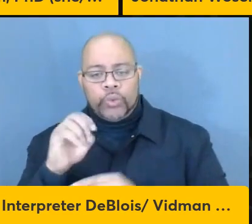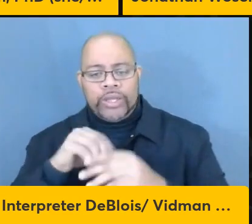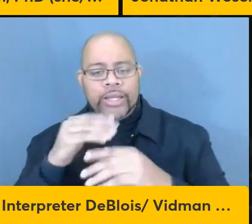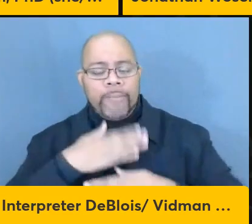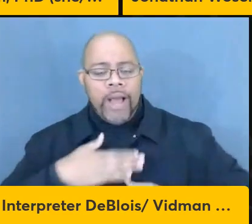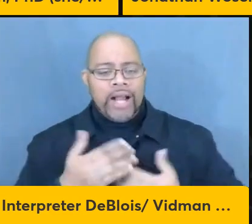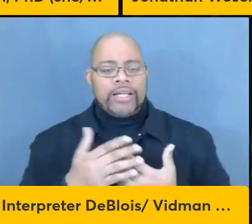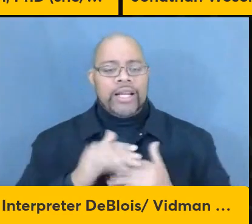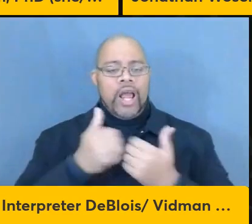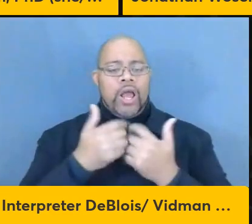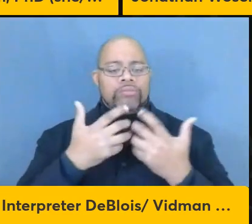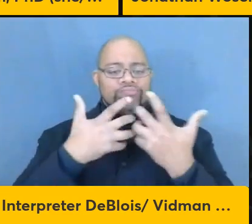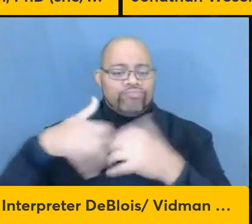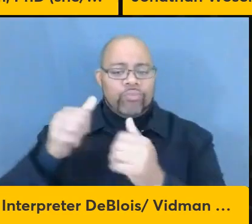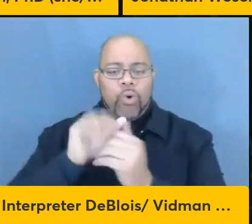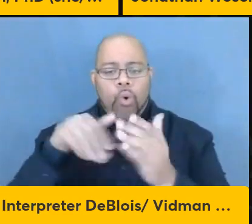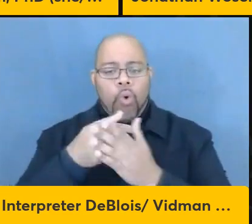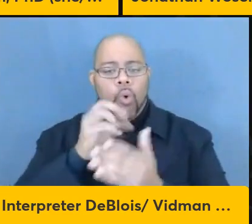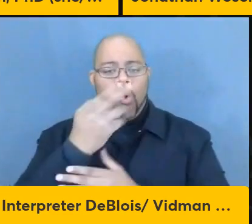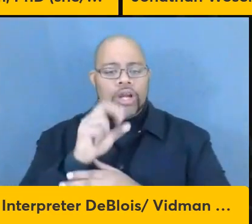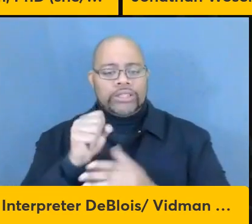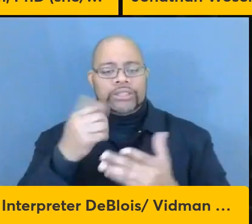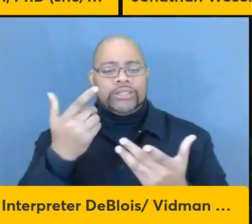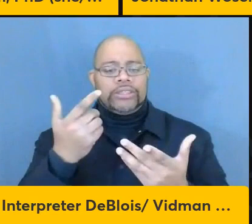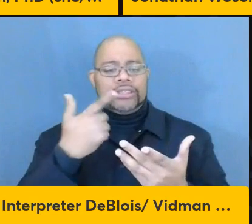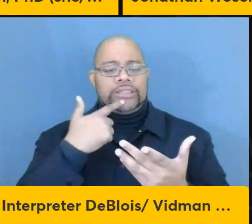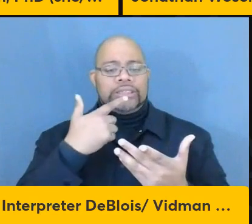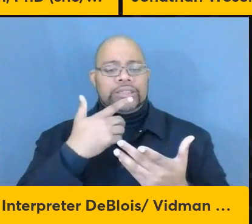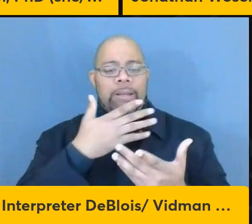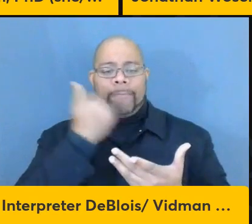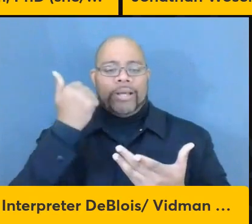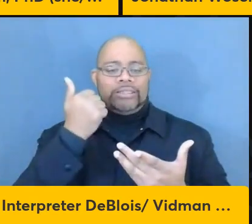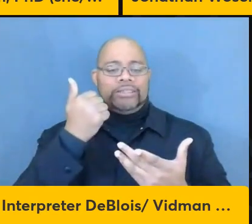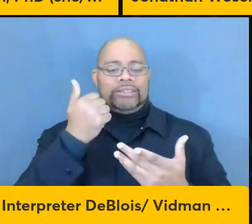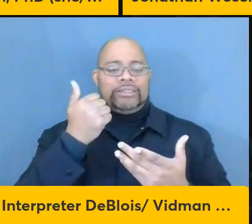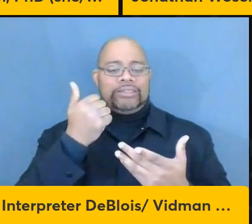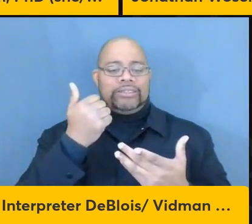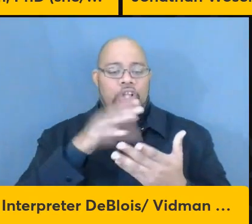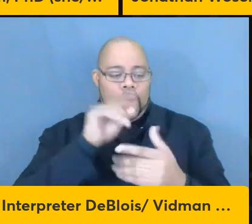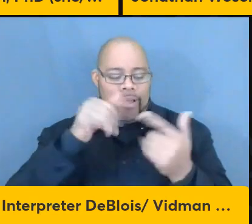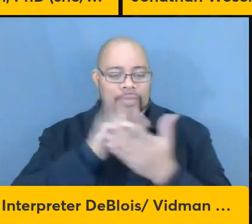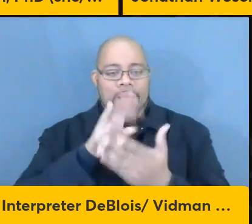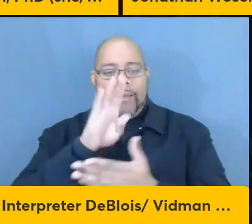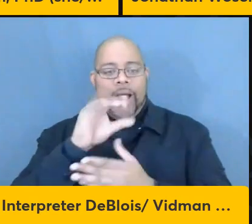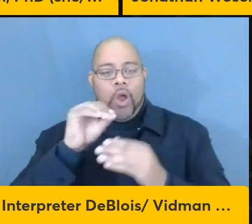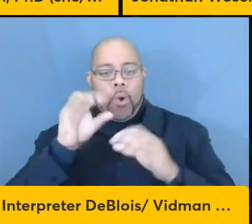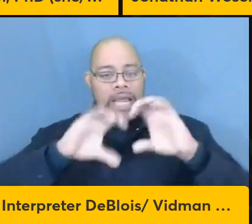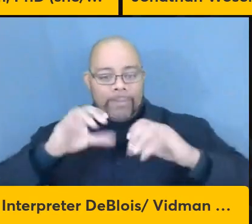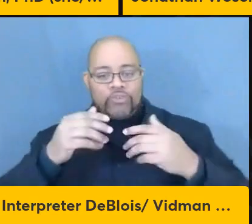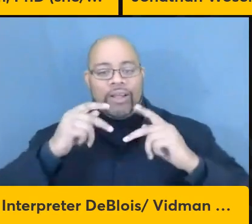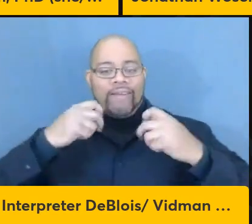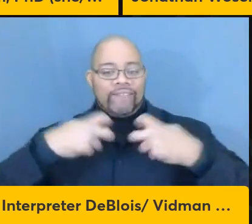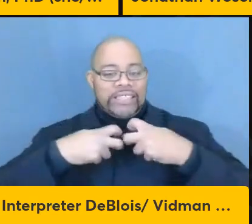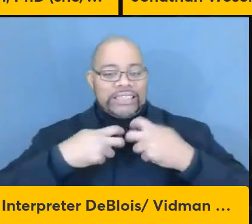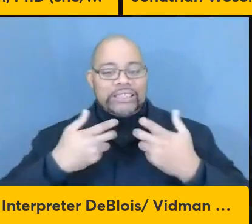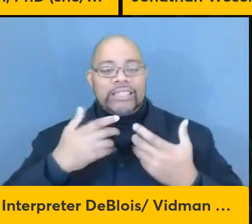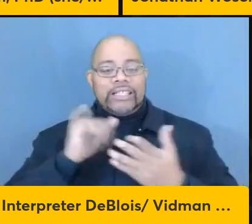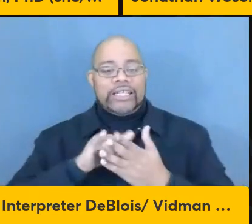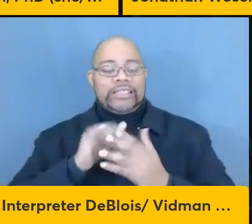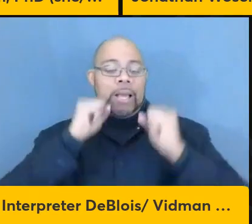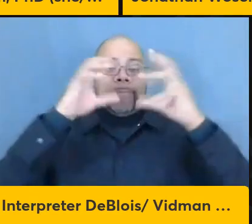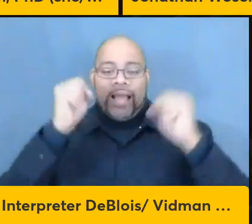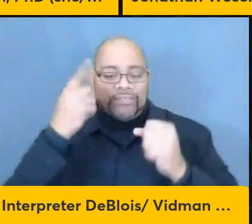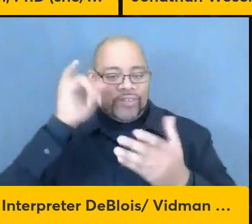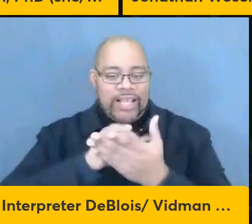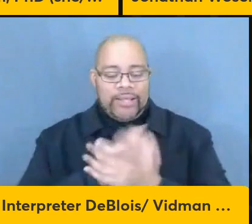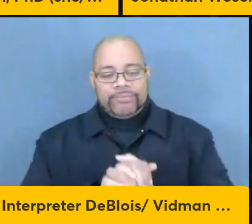how it interfaces with all our organs, and I was like very much the best discipline to learn about biochemistry, physics, and chemistry. It's amazing for